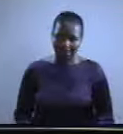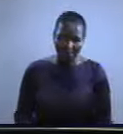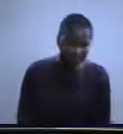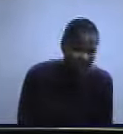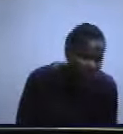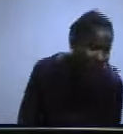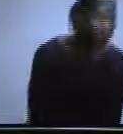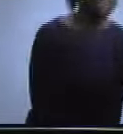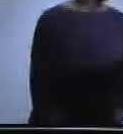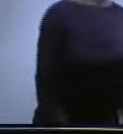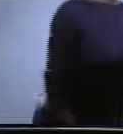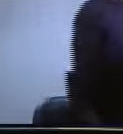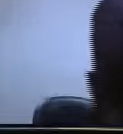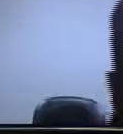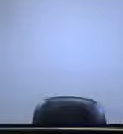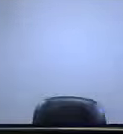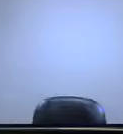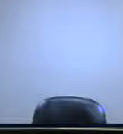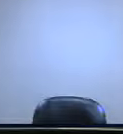The DA.